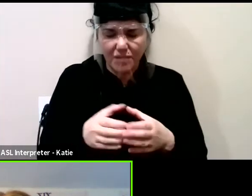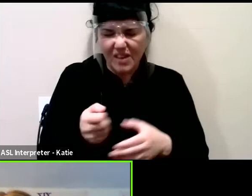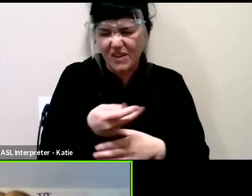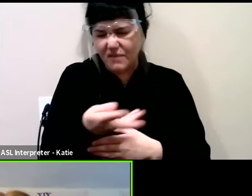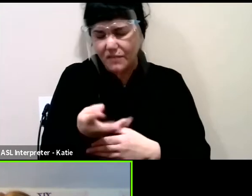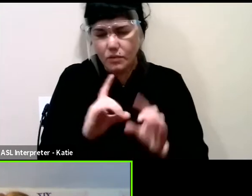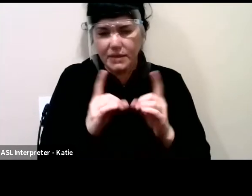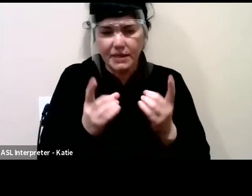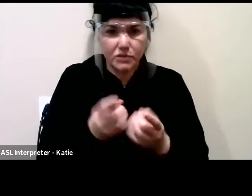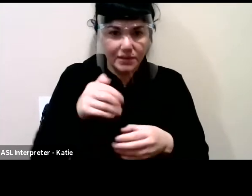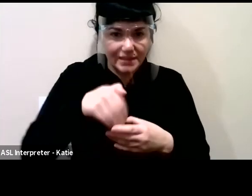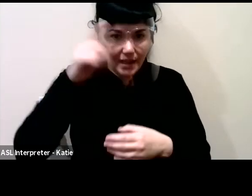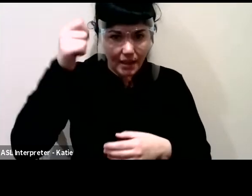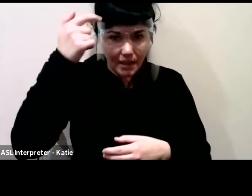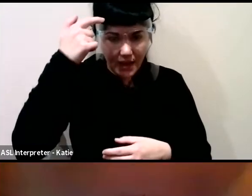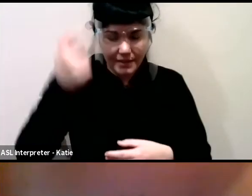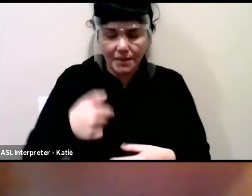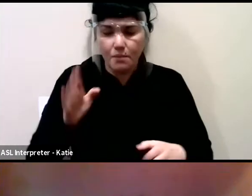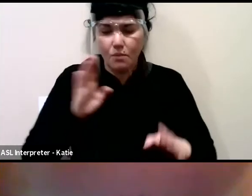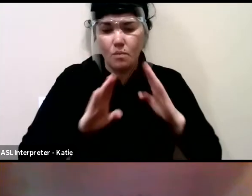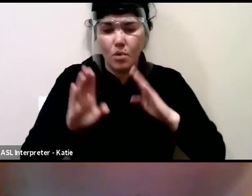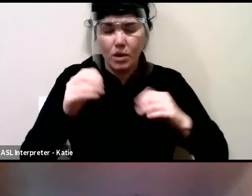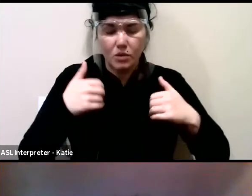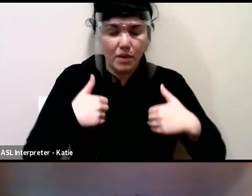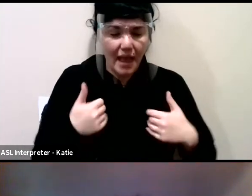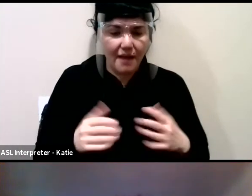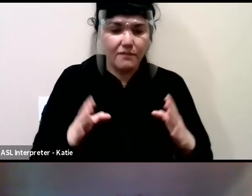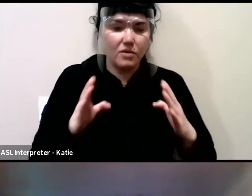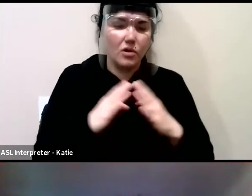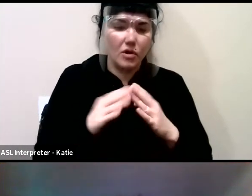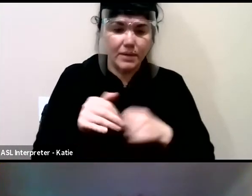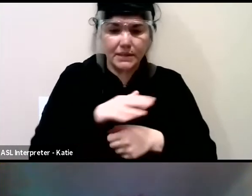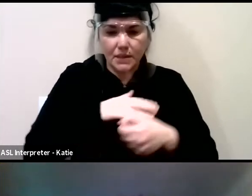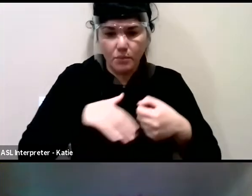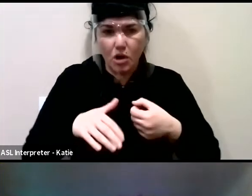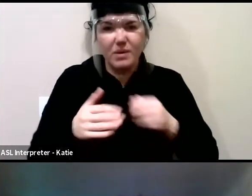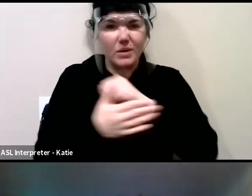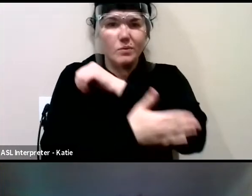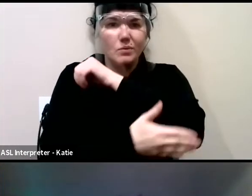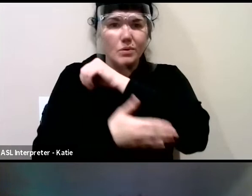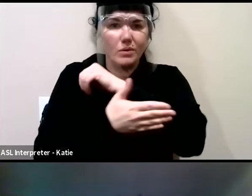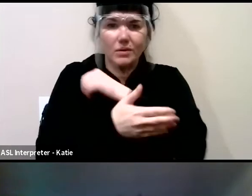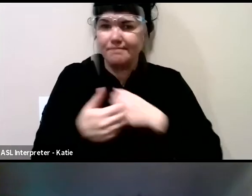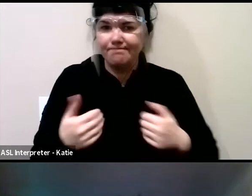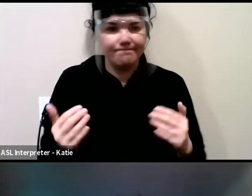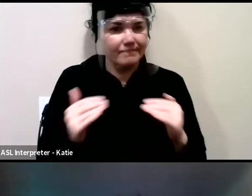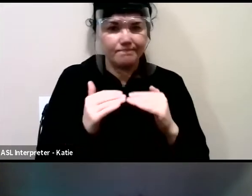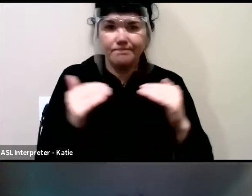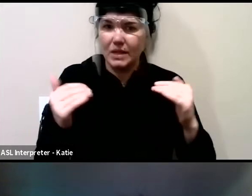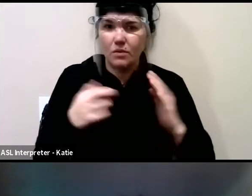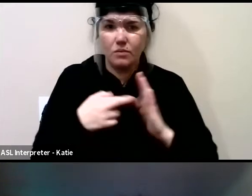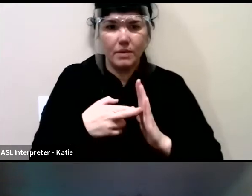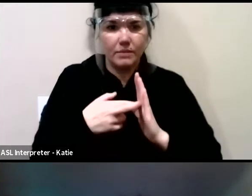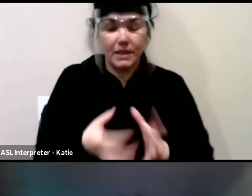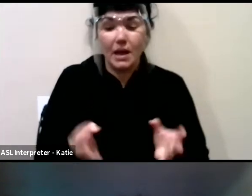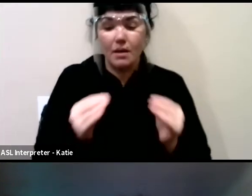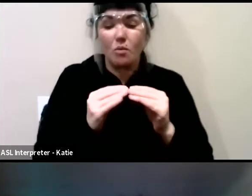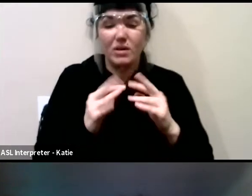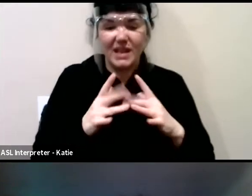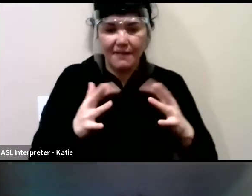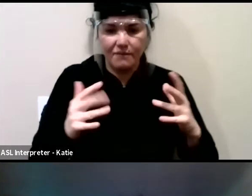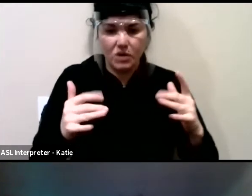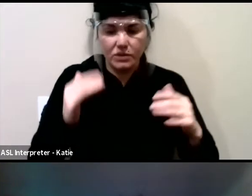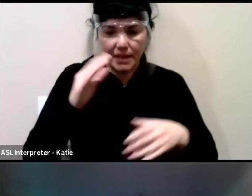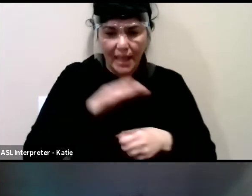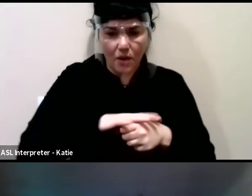concerned that this could result in urban suburban and more rural parts of the metro area having unequal representation as more diverse areas of lansing are crammed together and